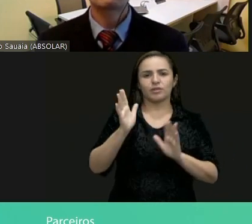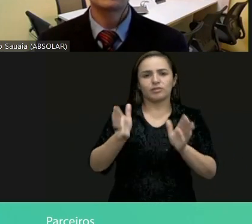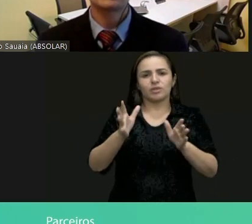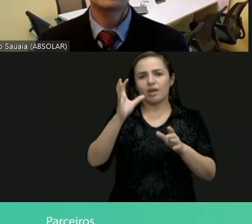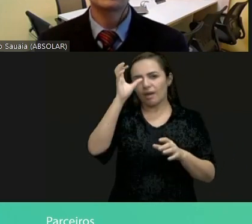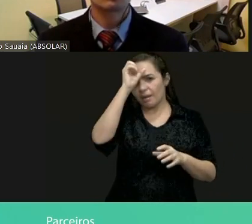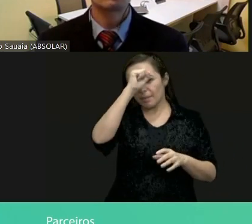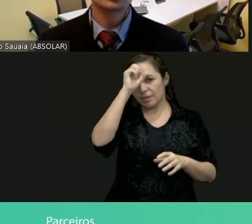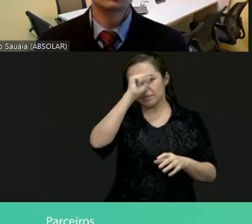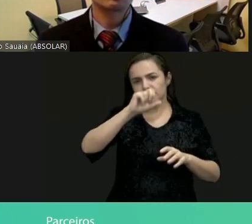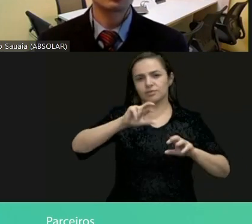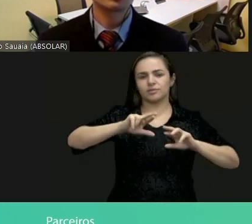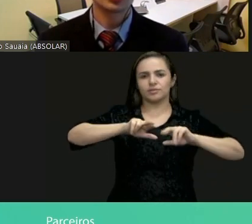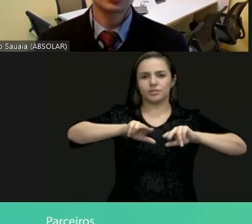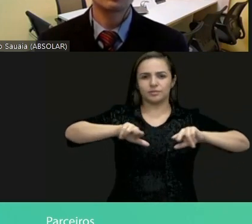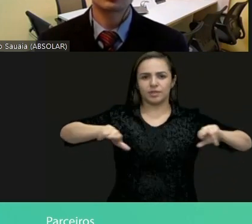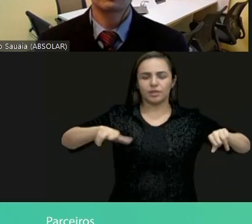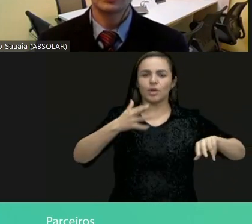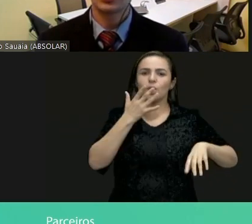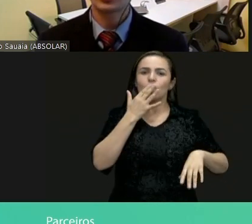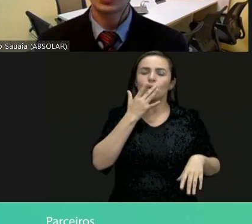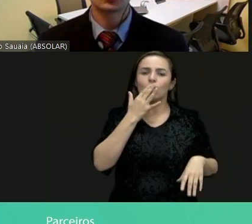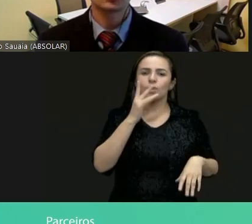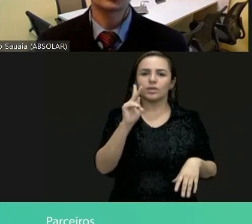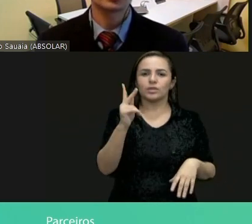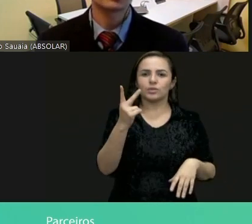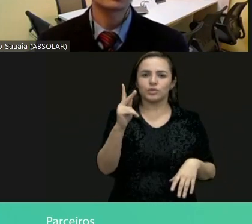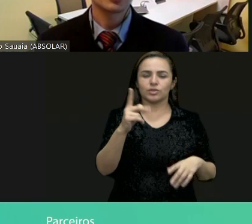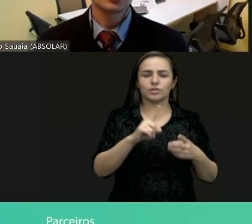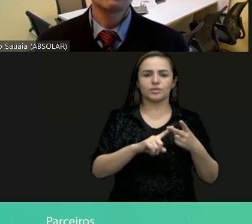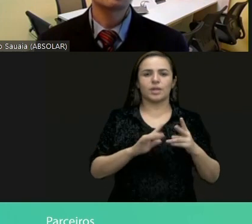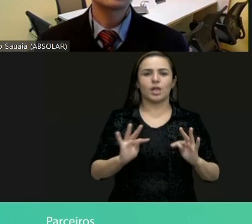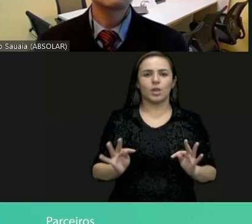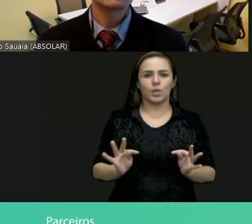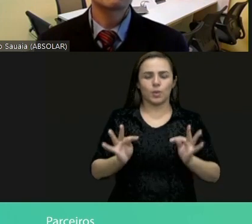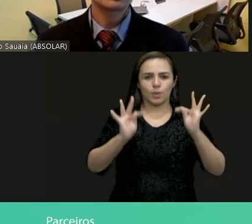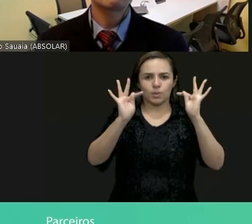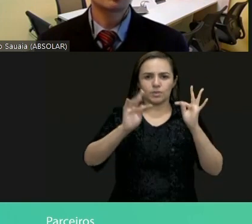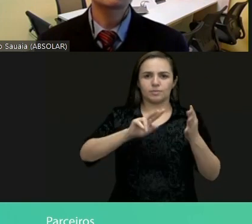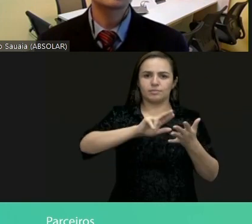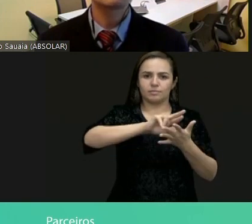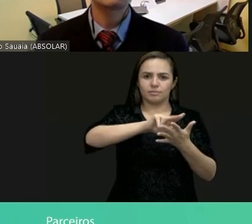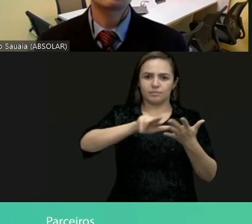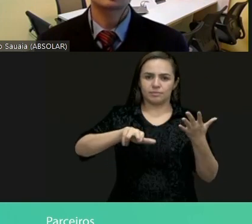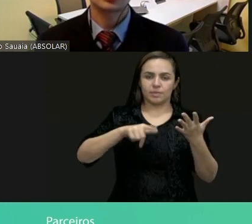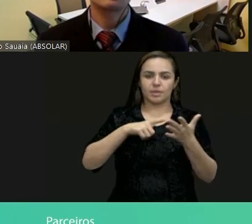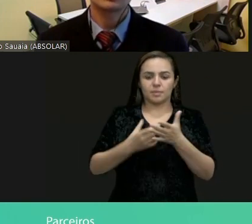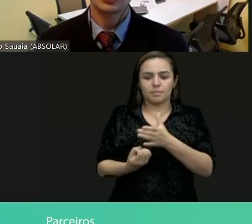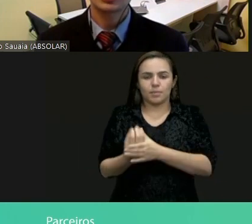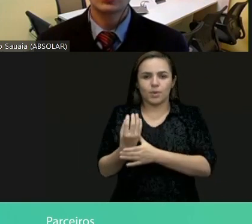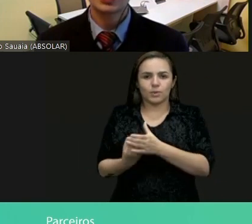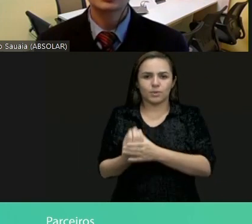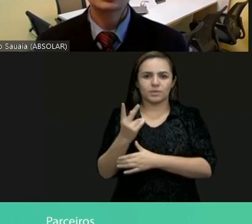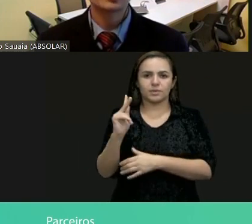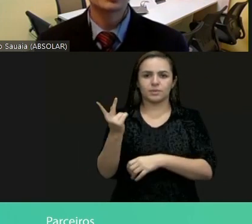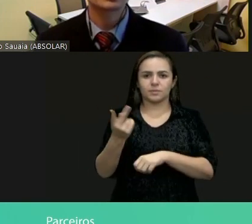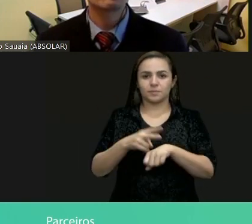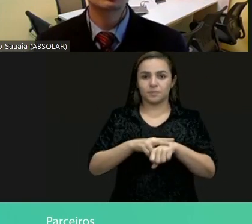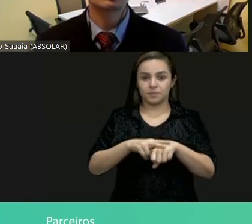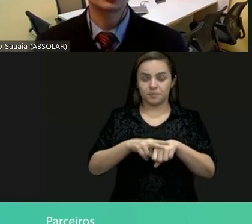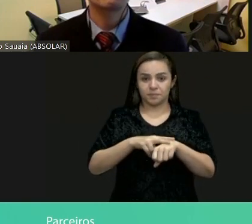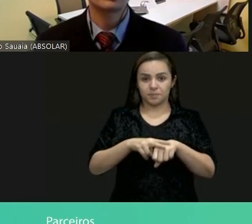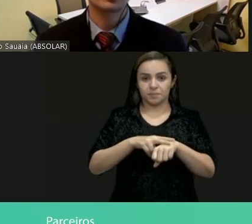we've learned a little bit about the different colors of hydrogen, the different technologies to produce